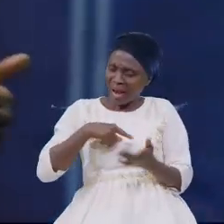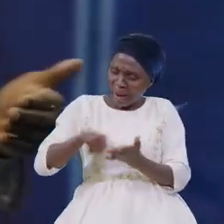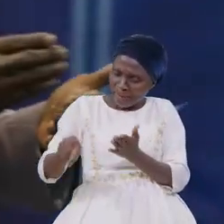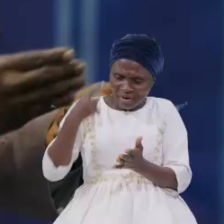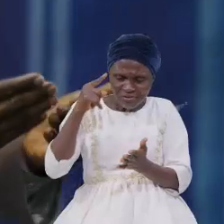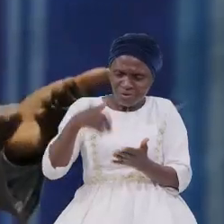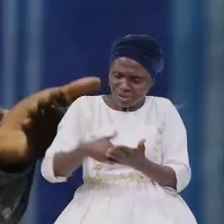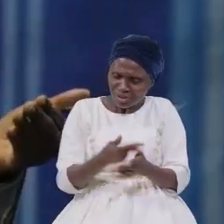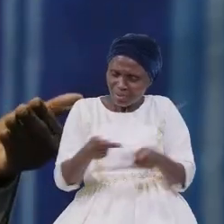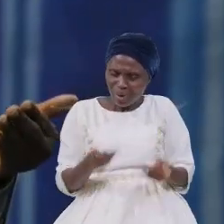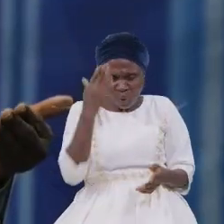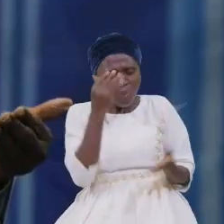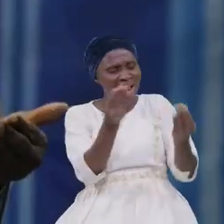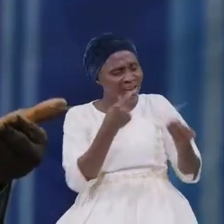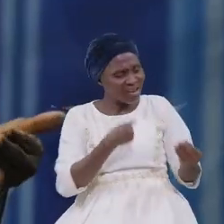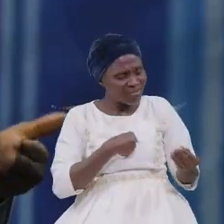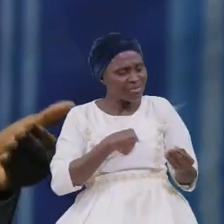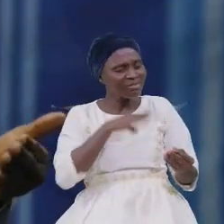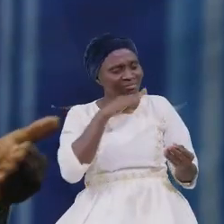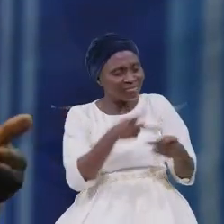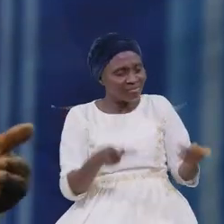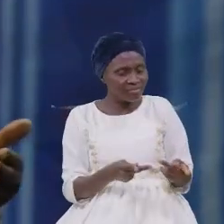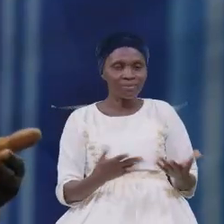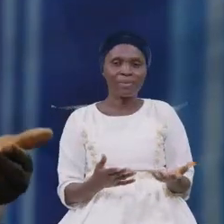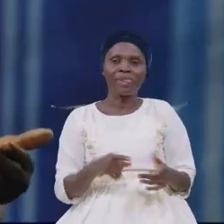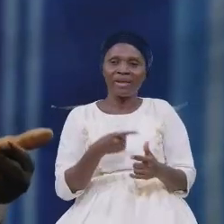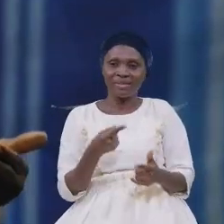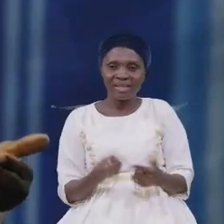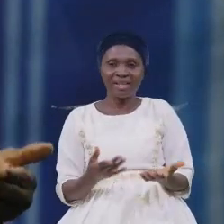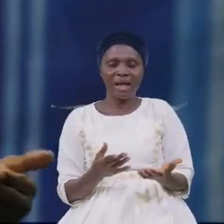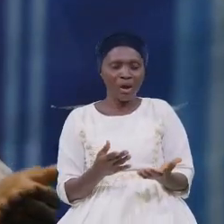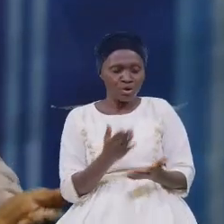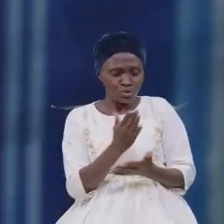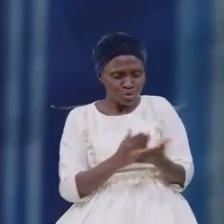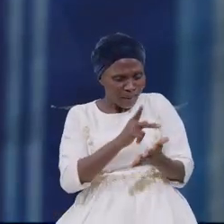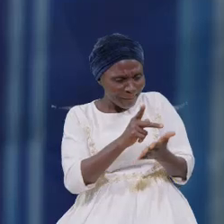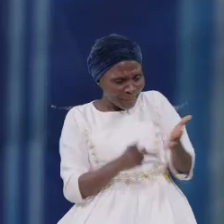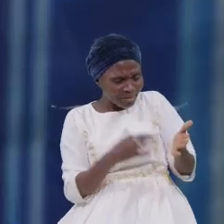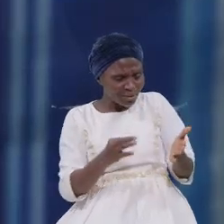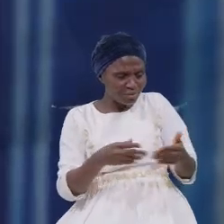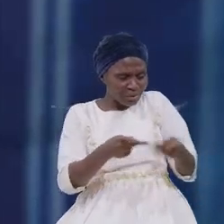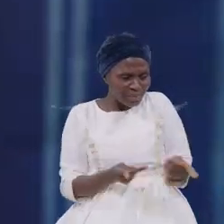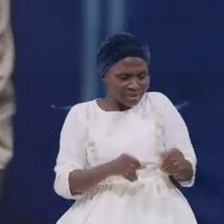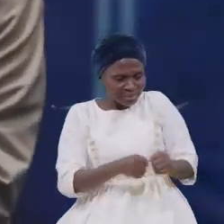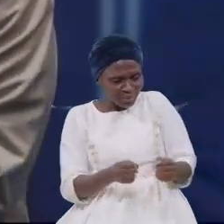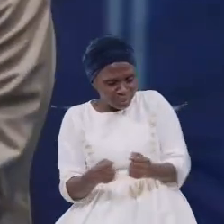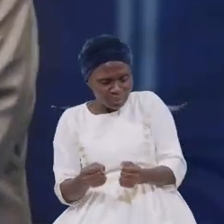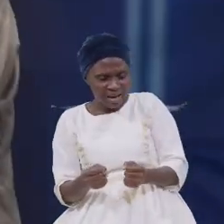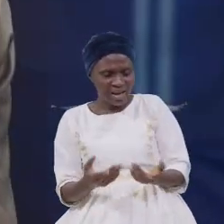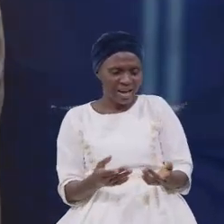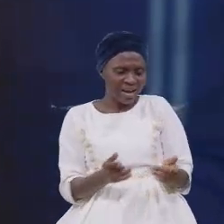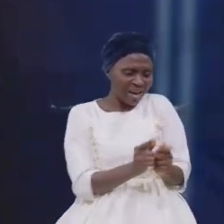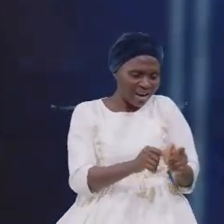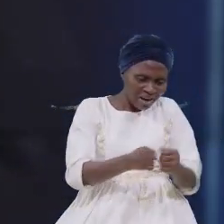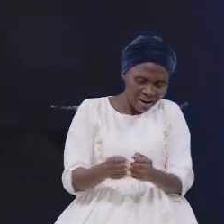then part of the sides, part is broken up, little here. So I cannot use this.